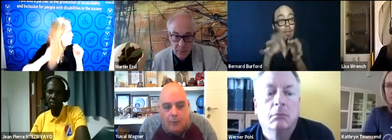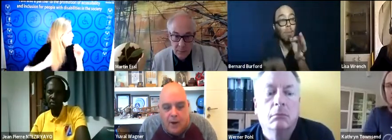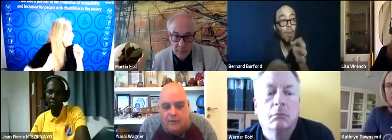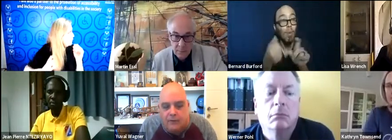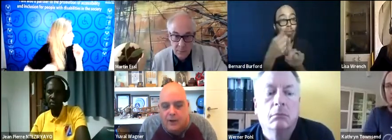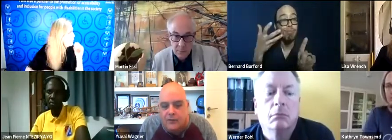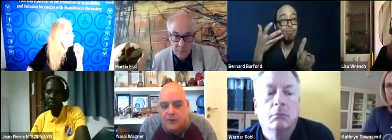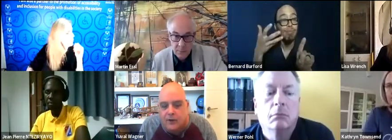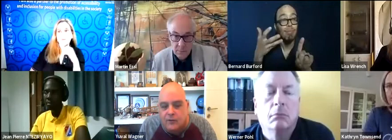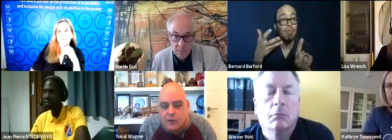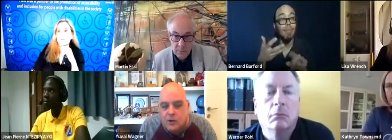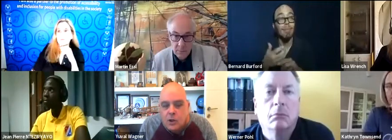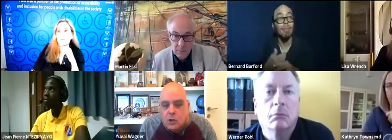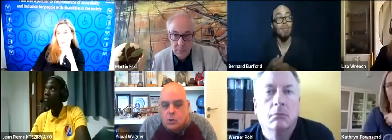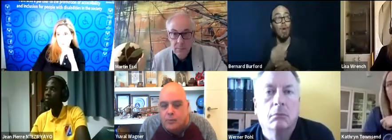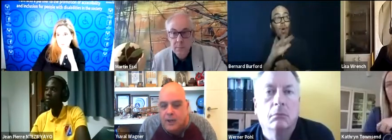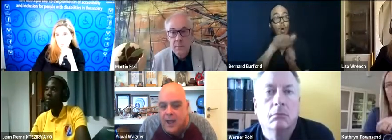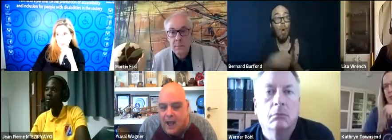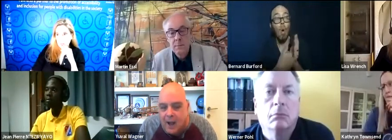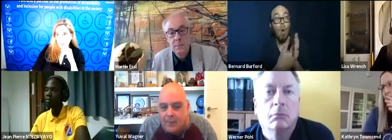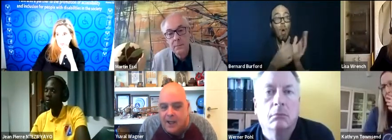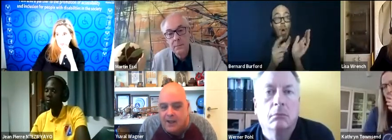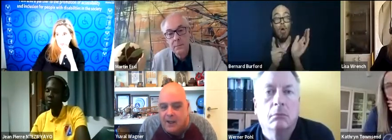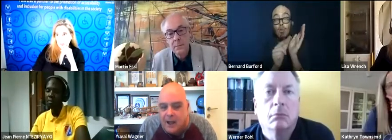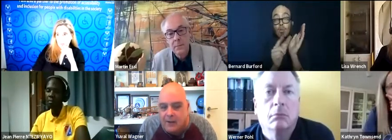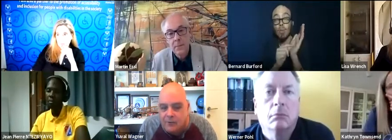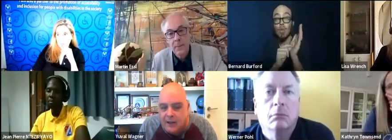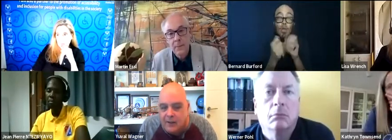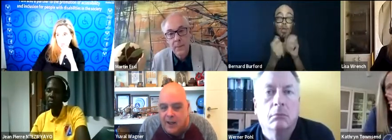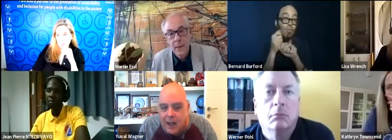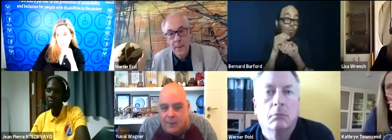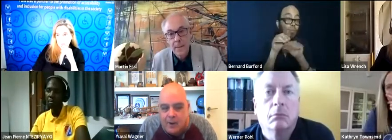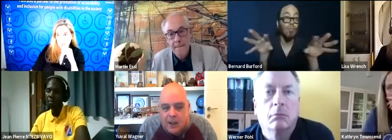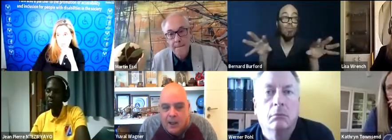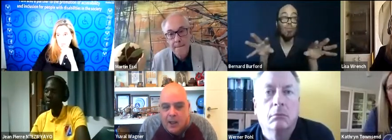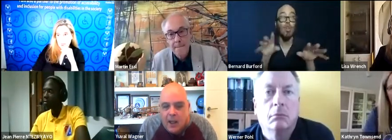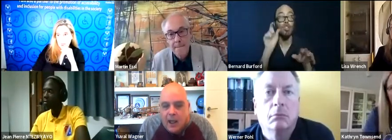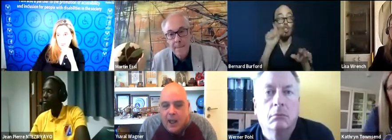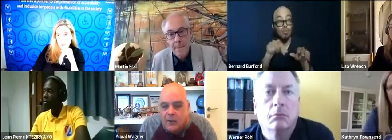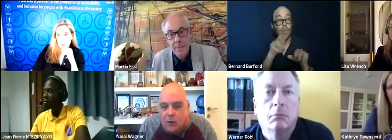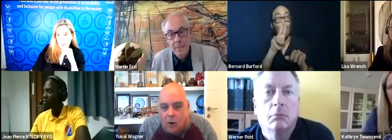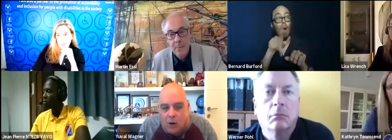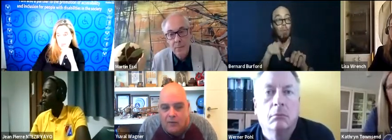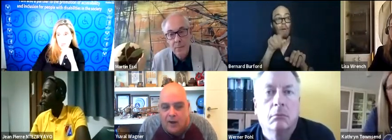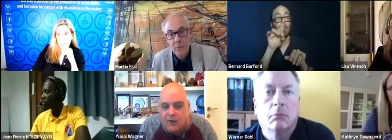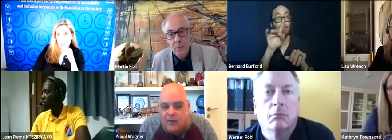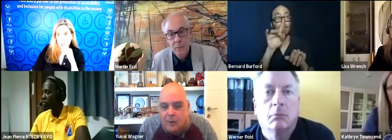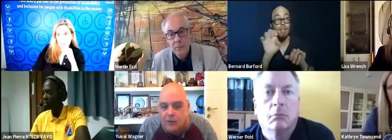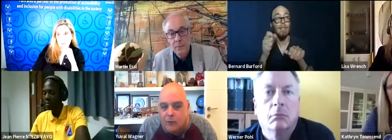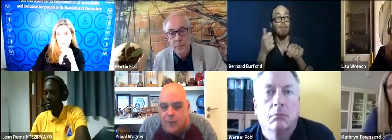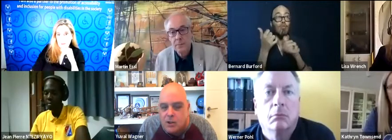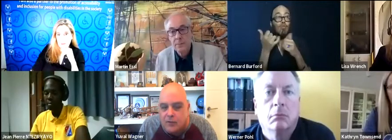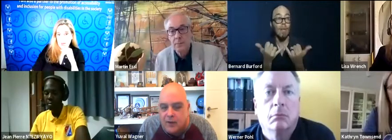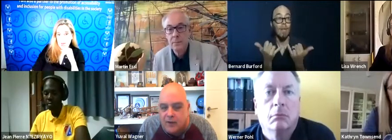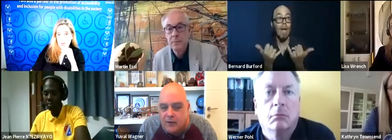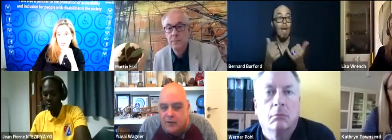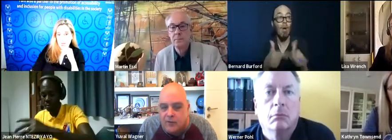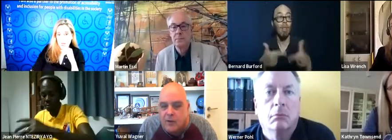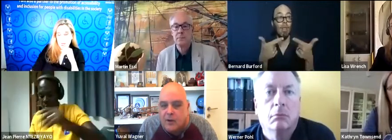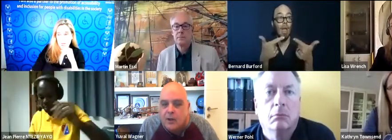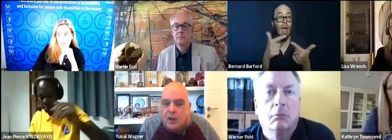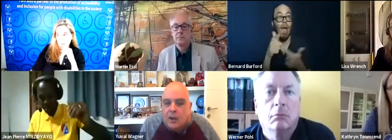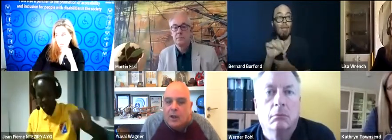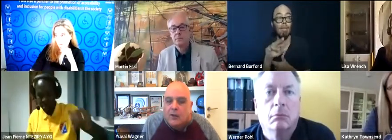All press releases should be updated at real time at all the accessible information